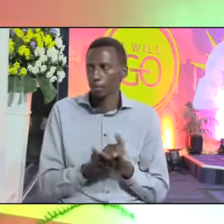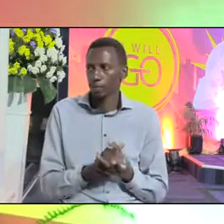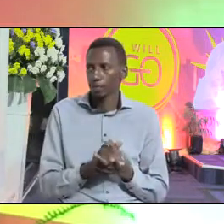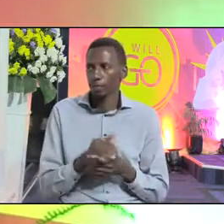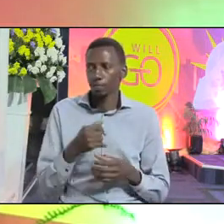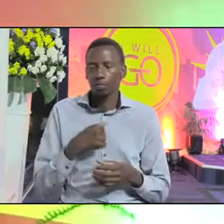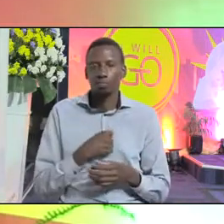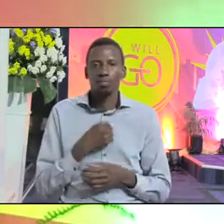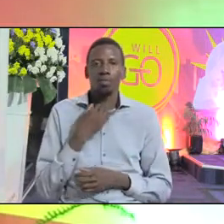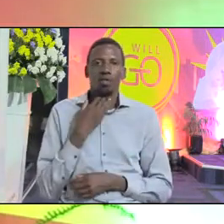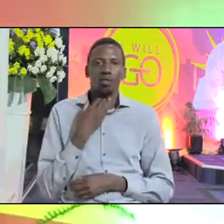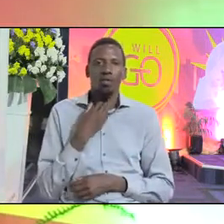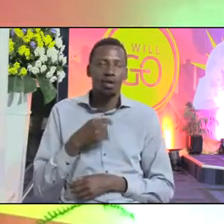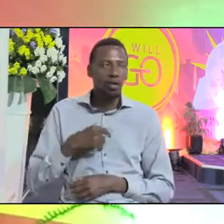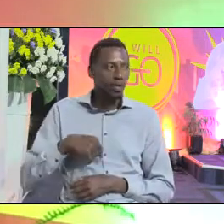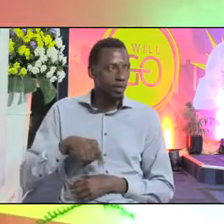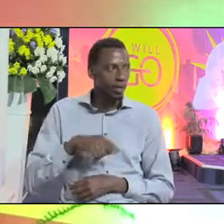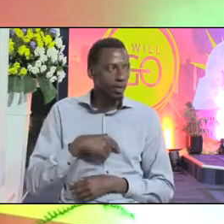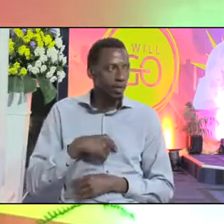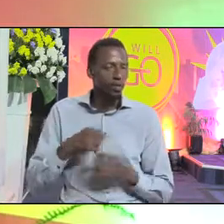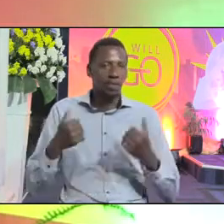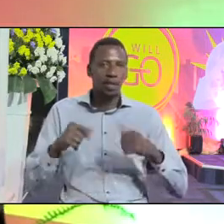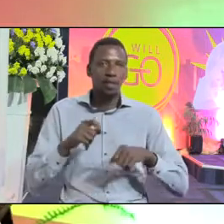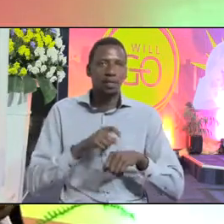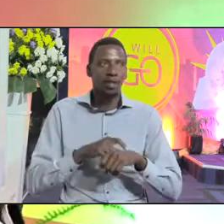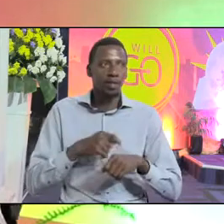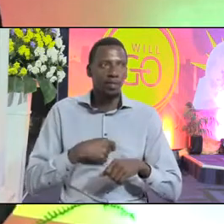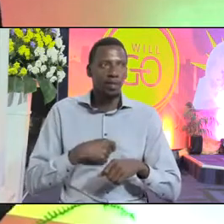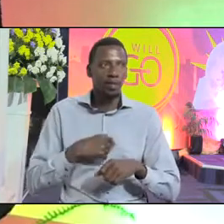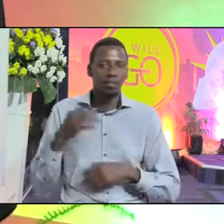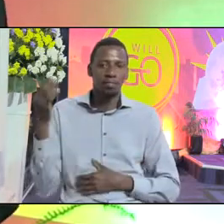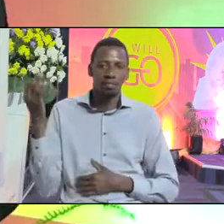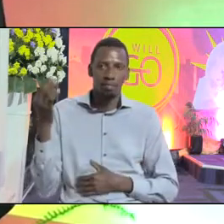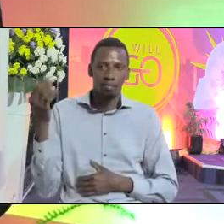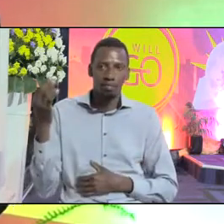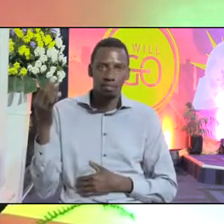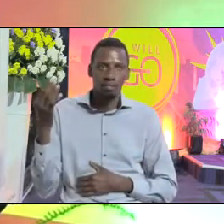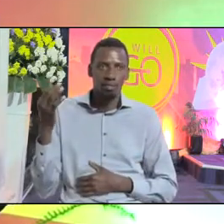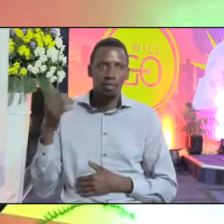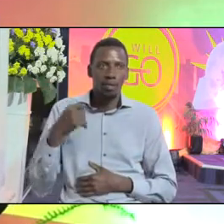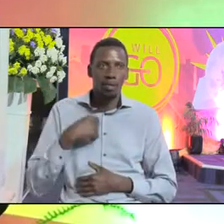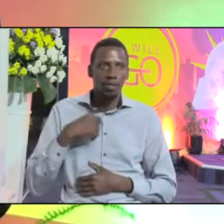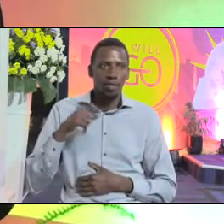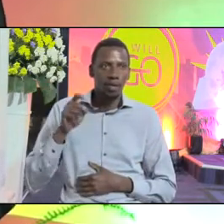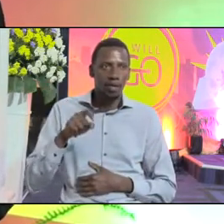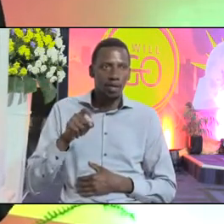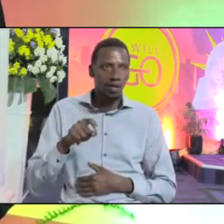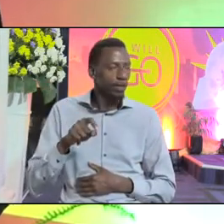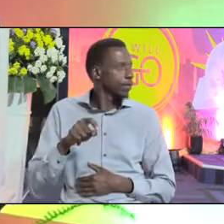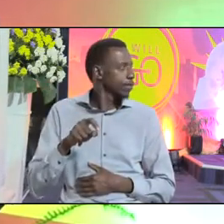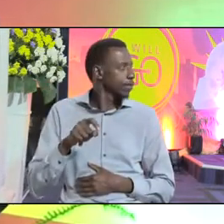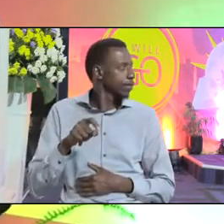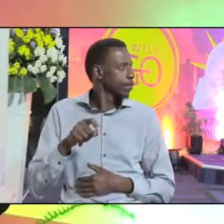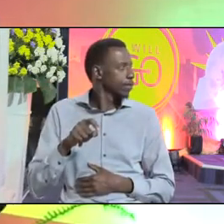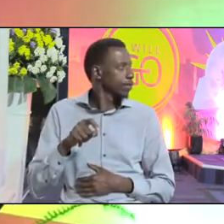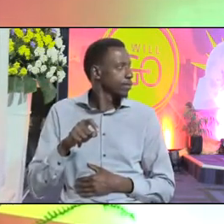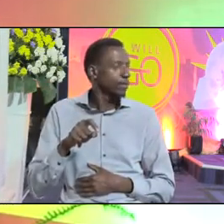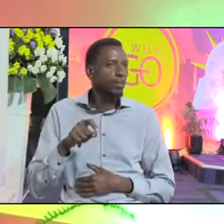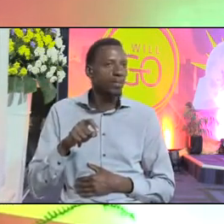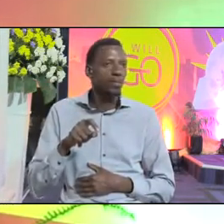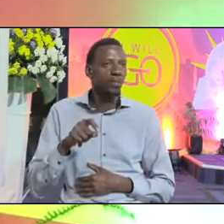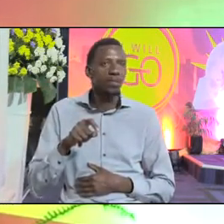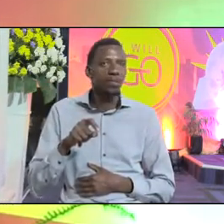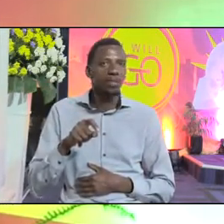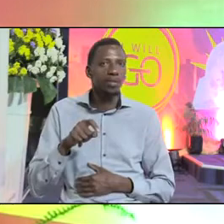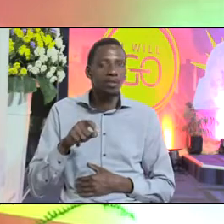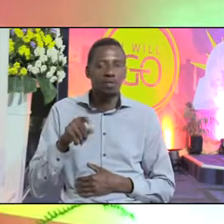I'd like us to, you know, whenever I speak, and I need to get a little additive. You know,